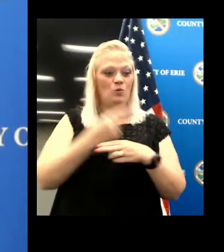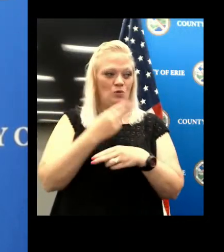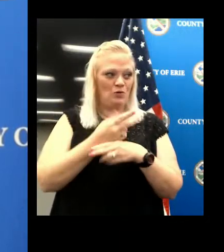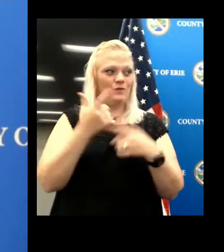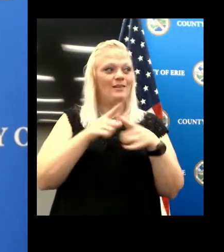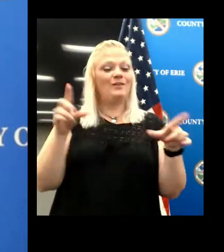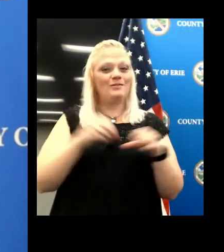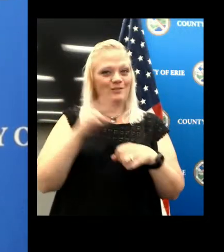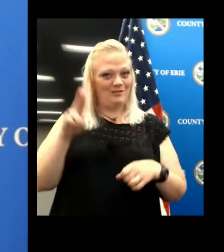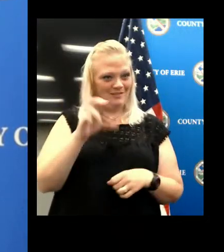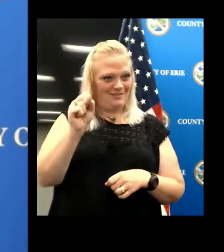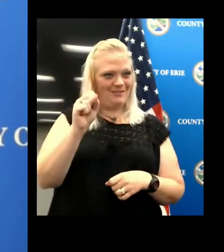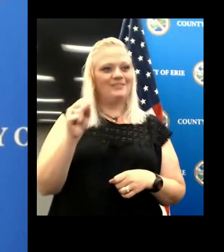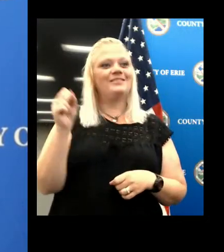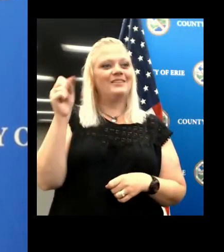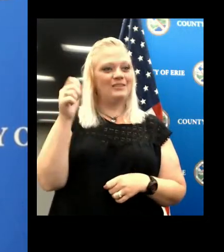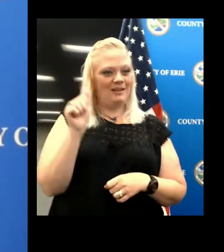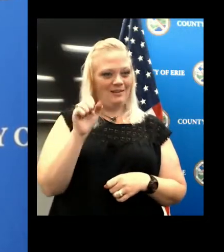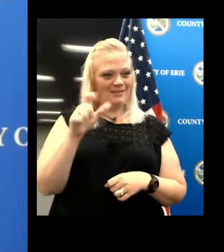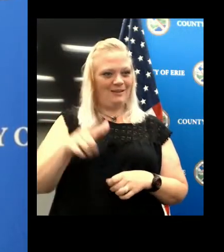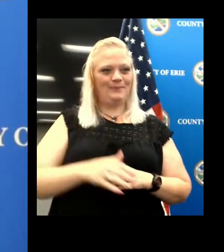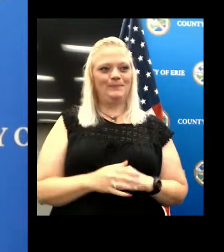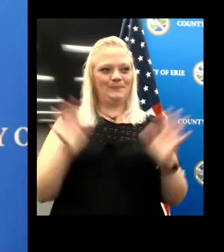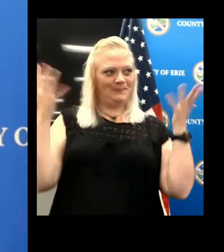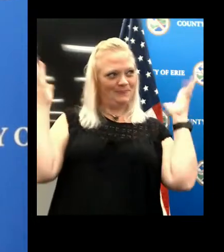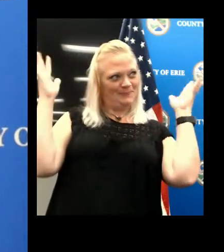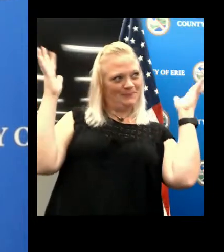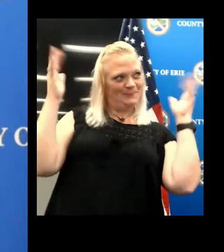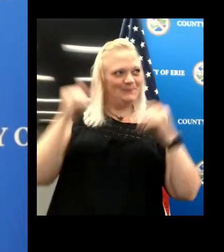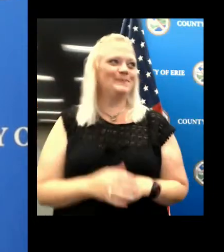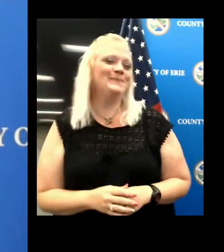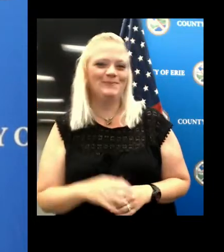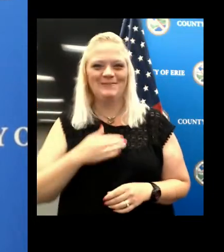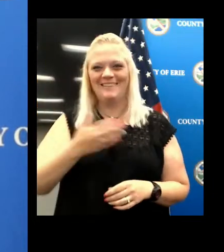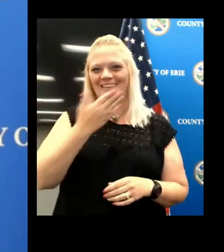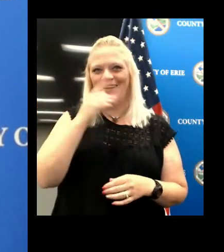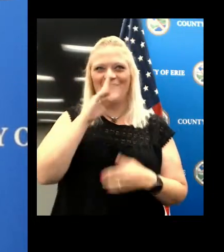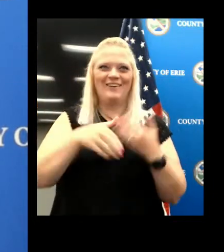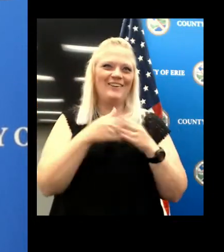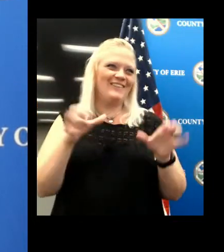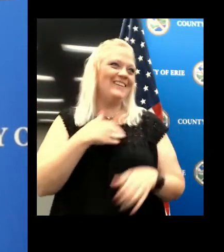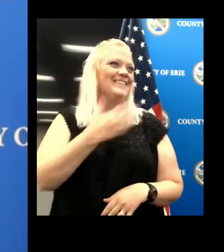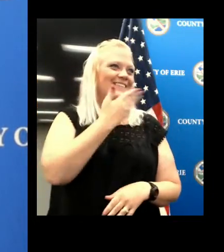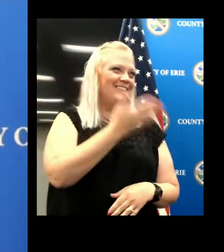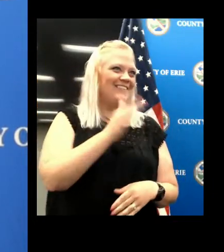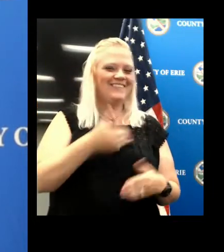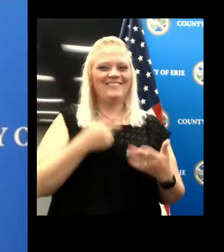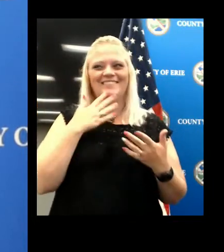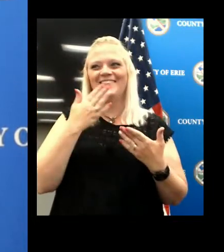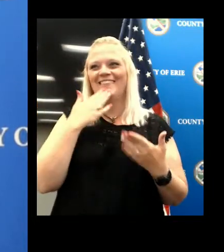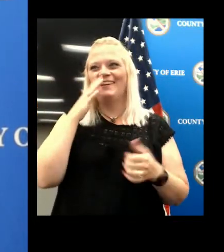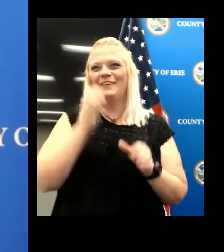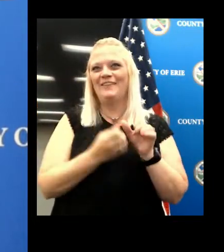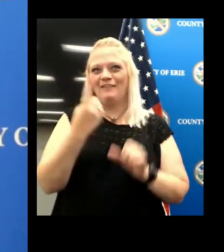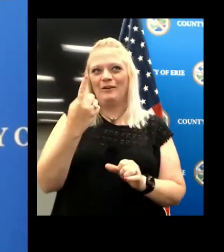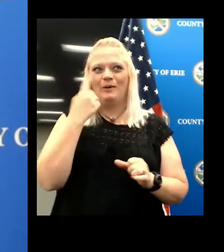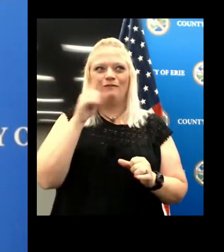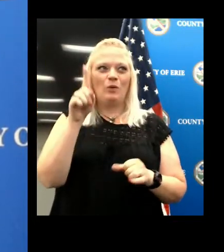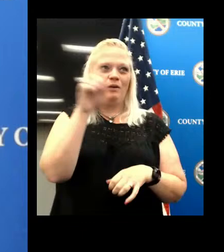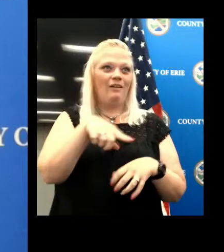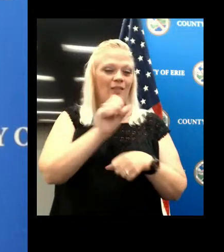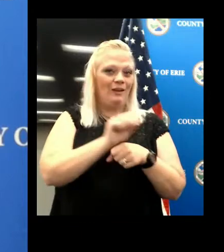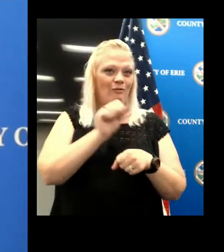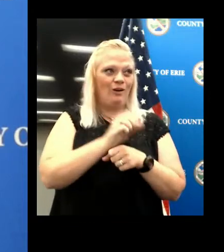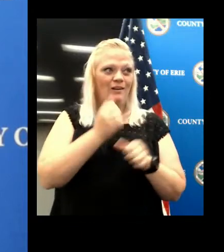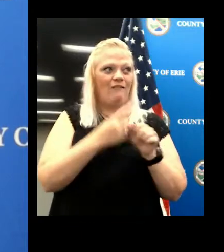in the United States is American Sign Language. So Kendra, thank you for all that you do. I want to thank everyone for the work